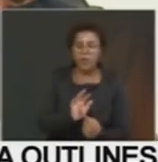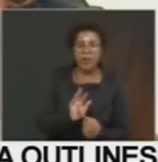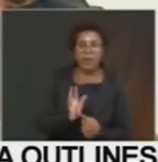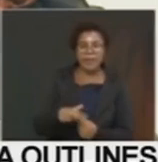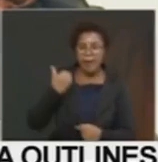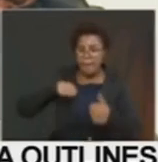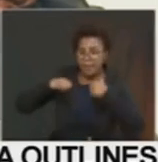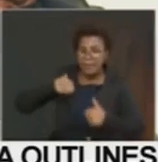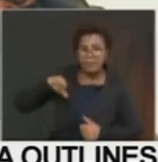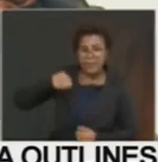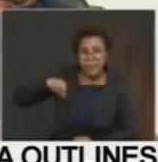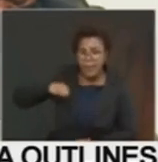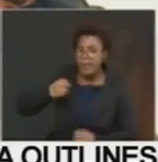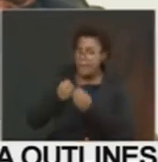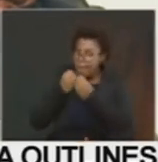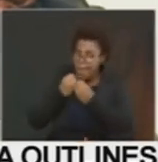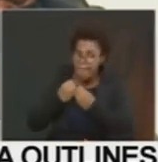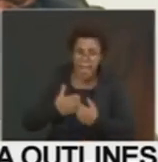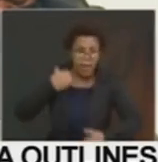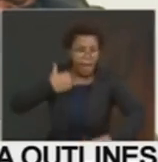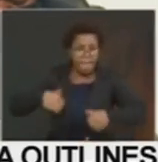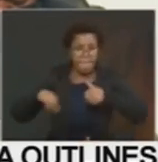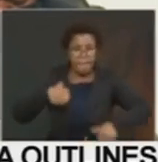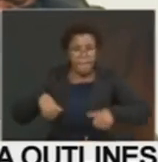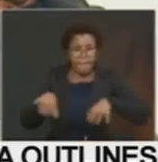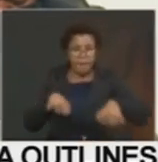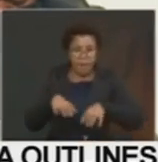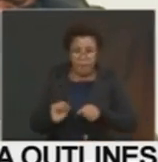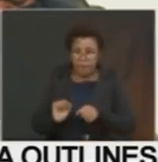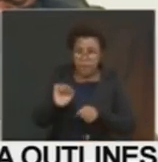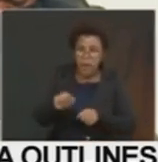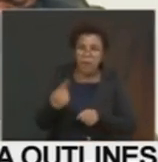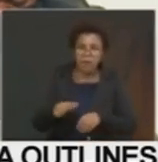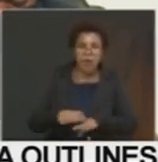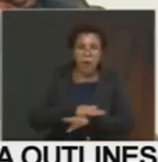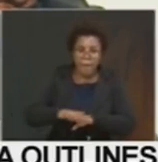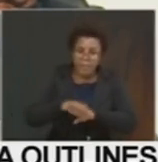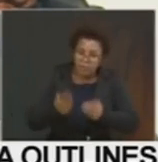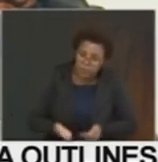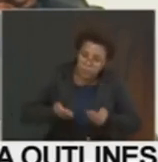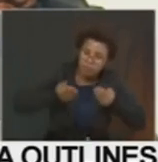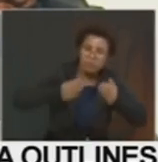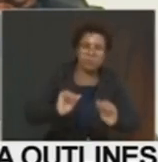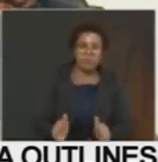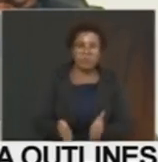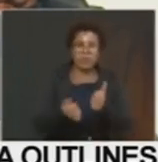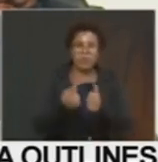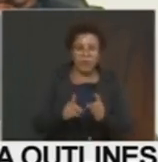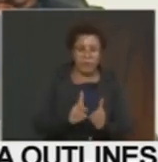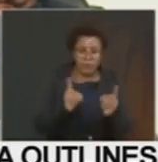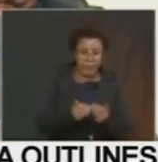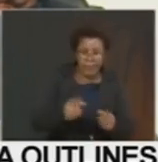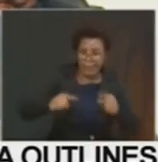municipalities were performing on various areas of basic services and various departments of our province.